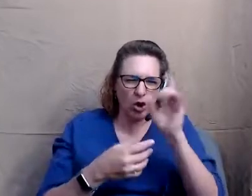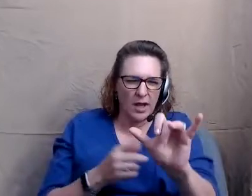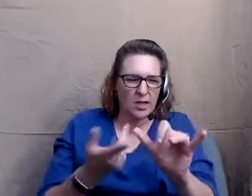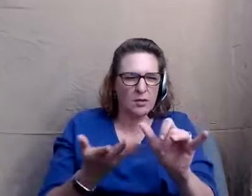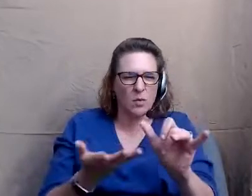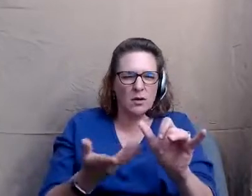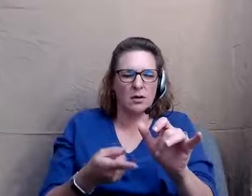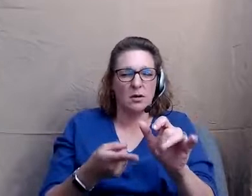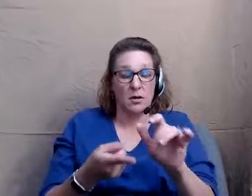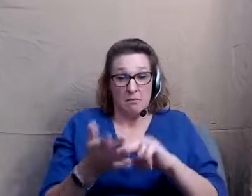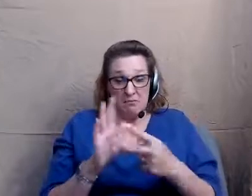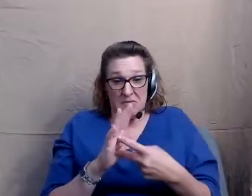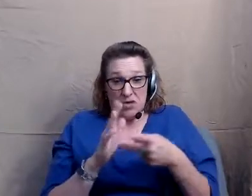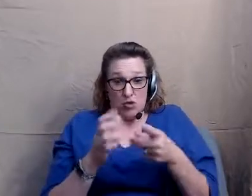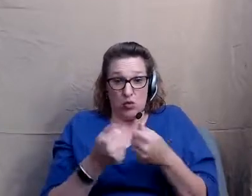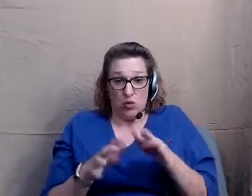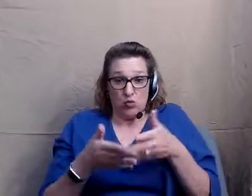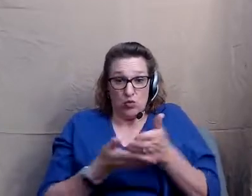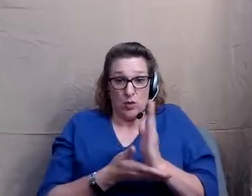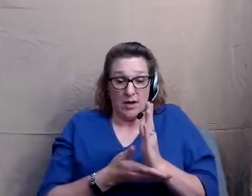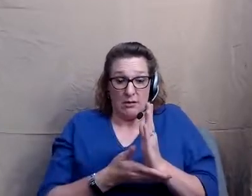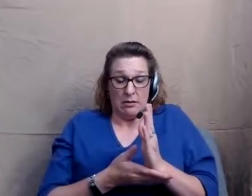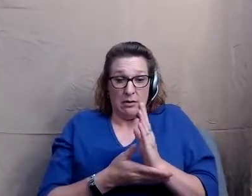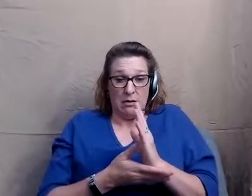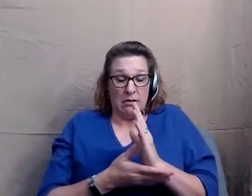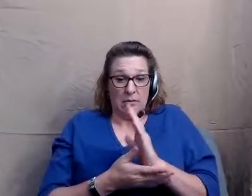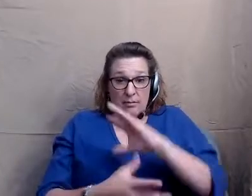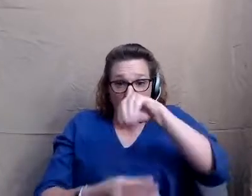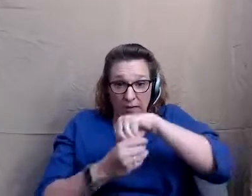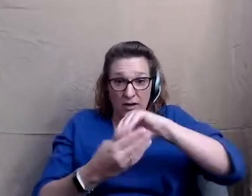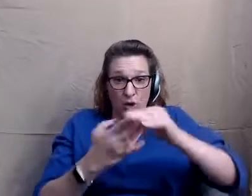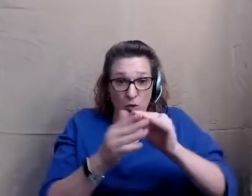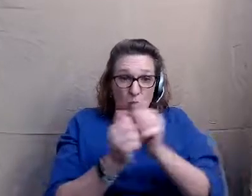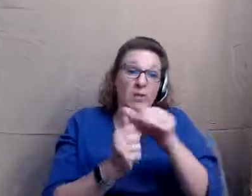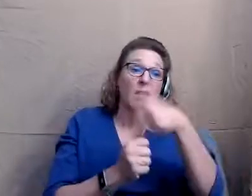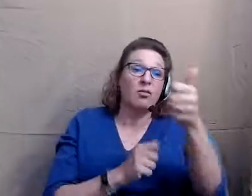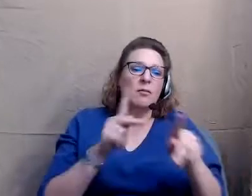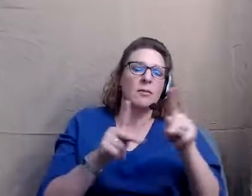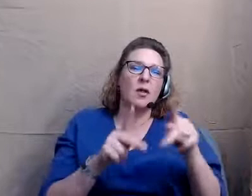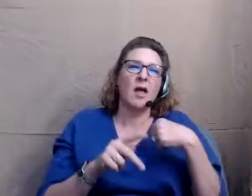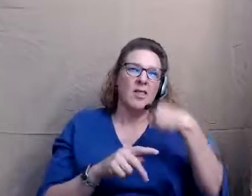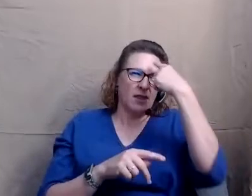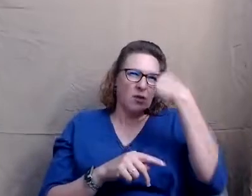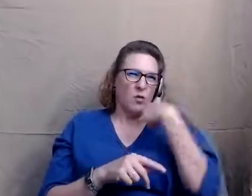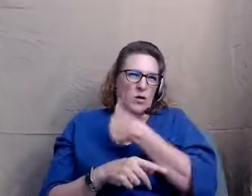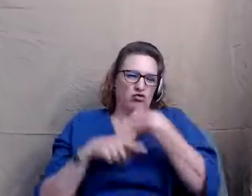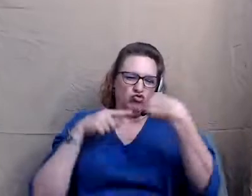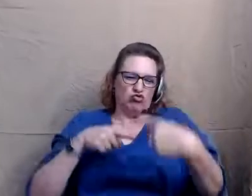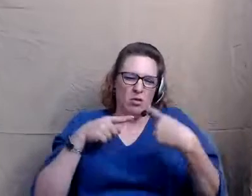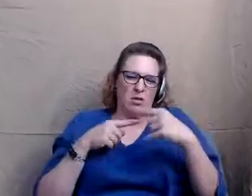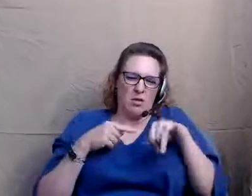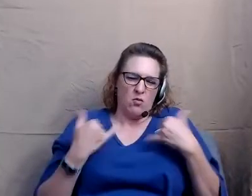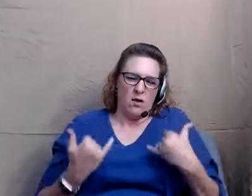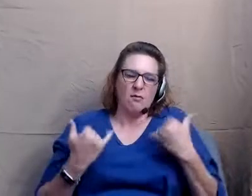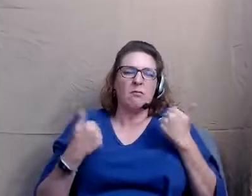lose the right to be in community with other people? And I think that we're all struggling with that now and trying to figure